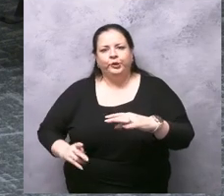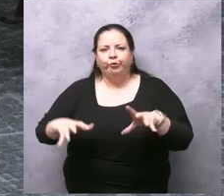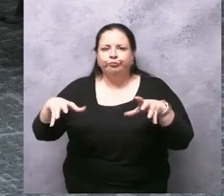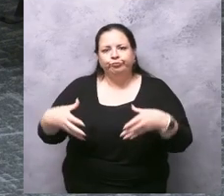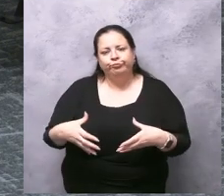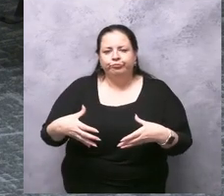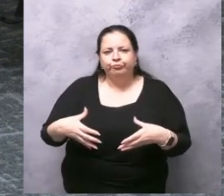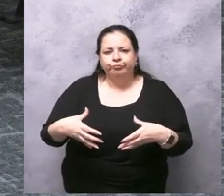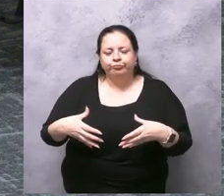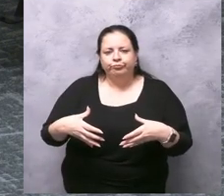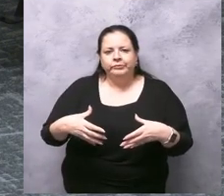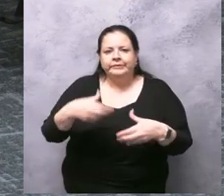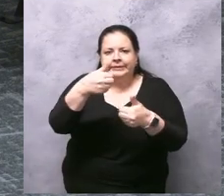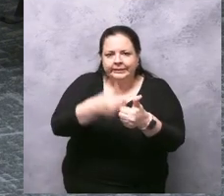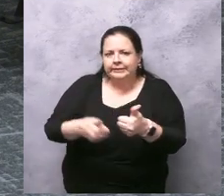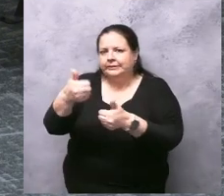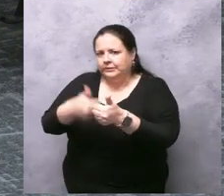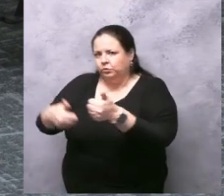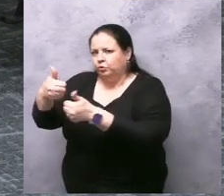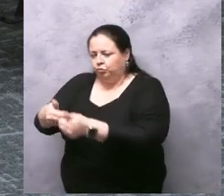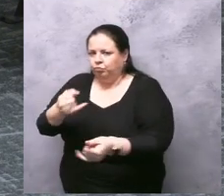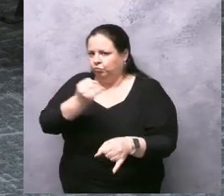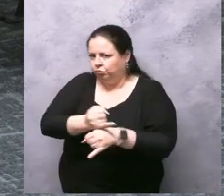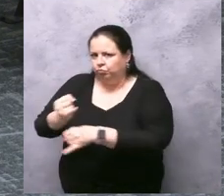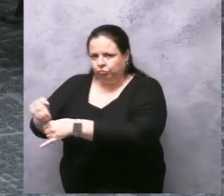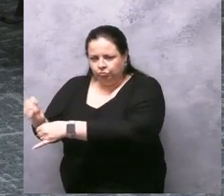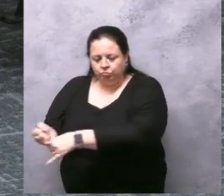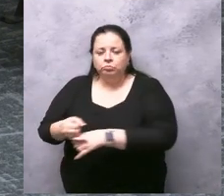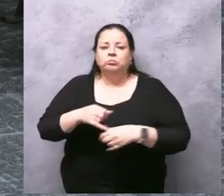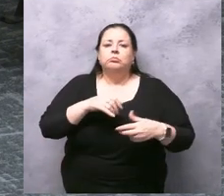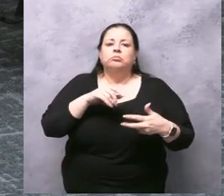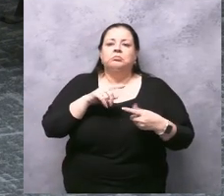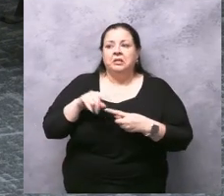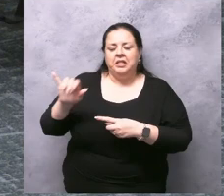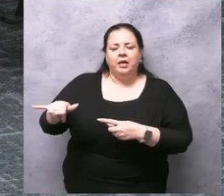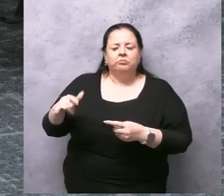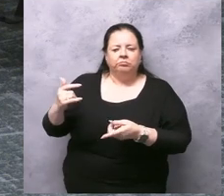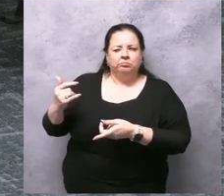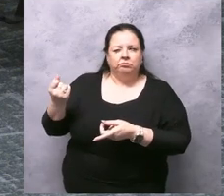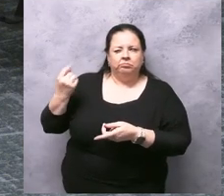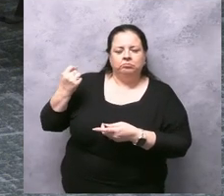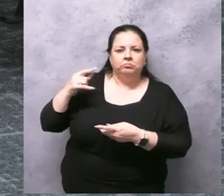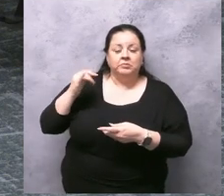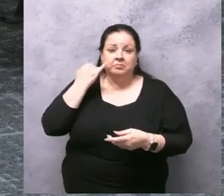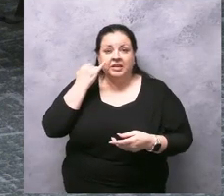been in each school, and